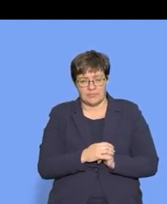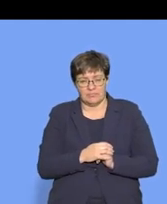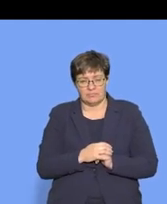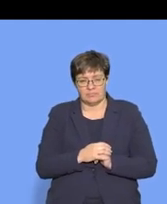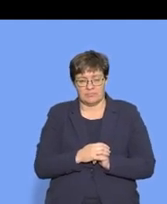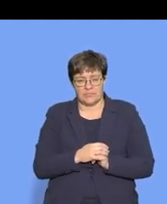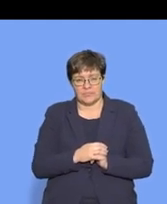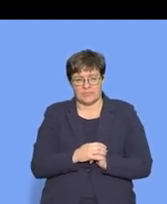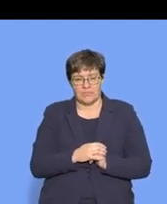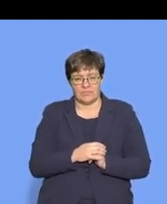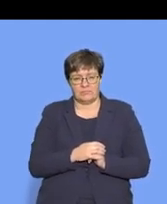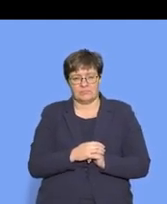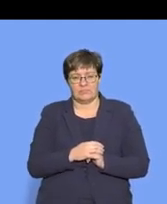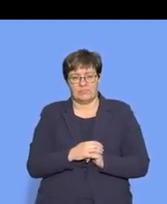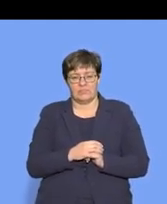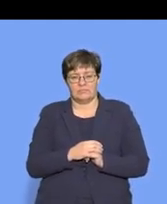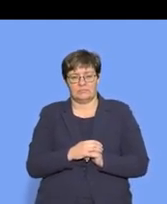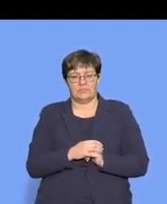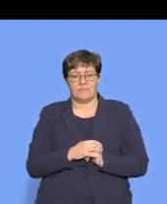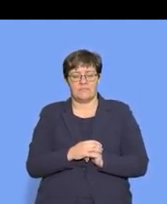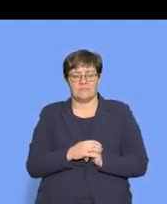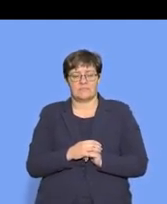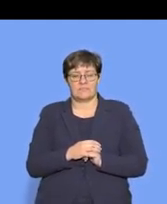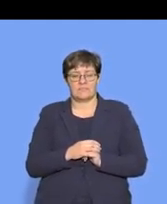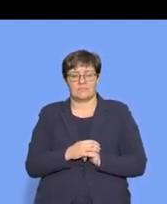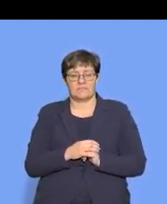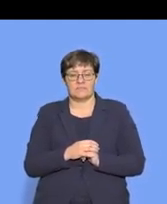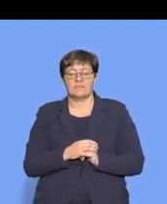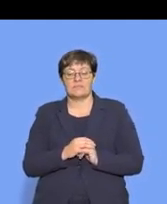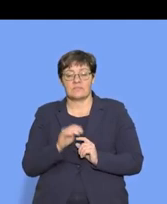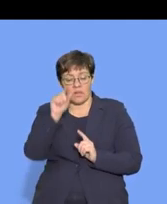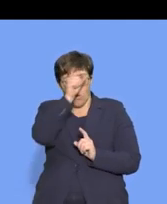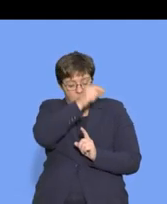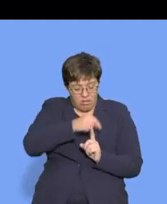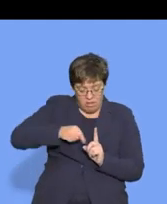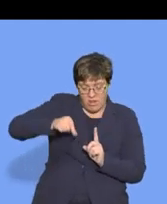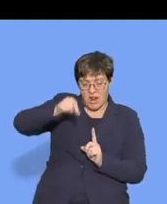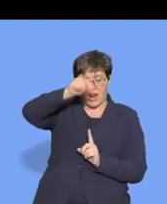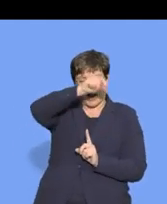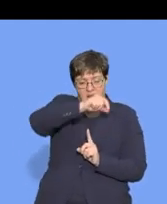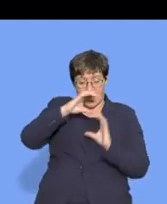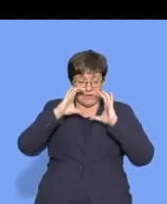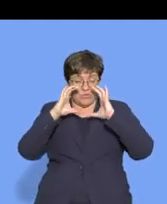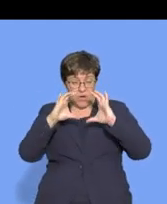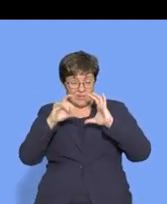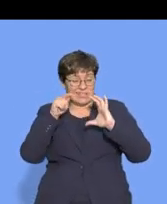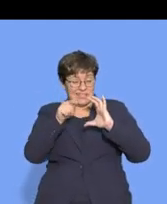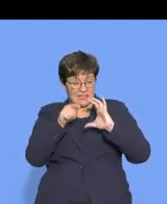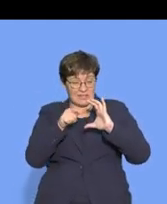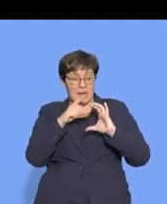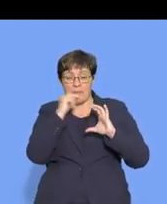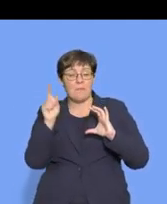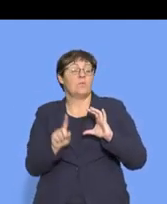xylem and phloem, and surrounding it, that layer of cells surrounding it, that is called the